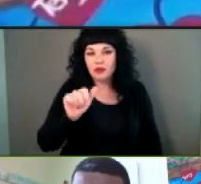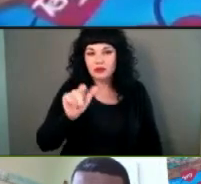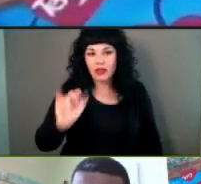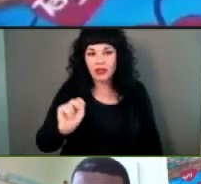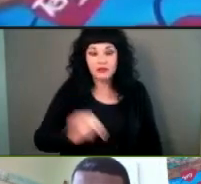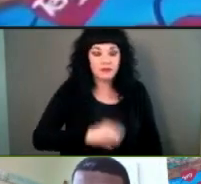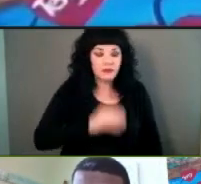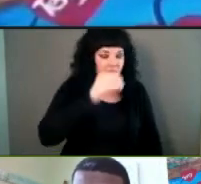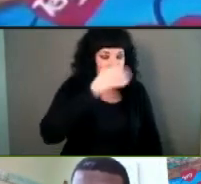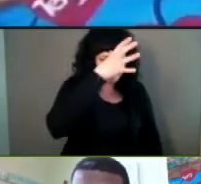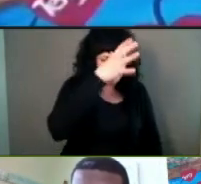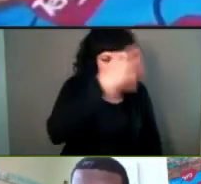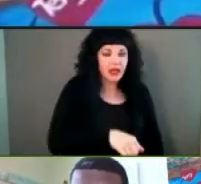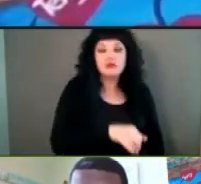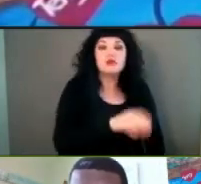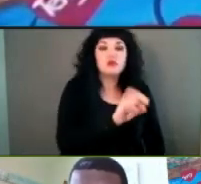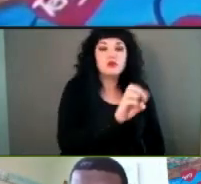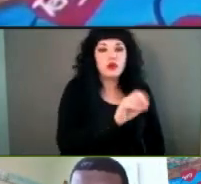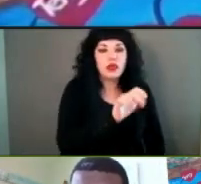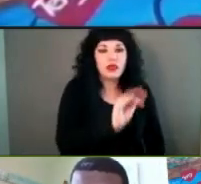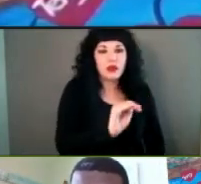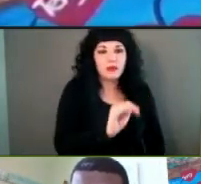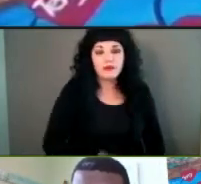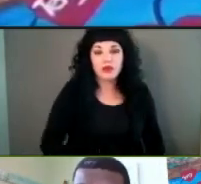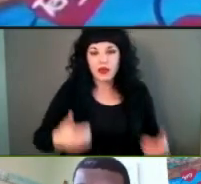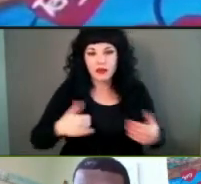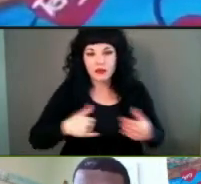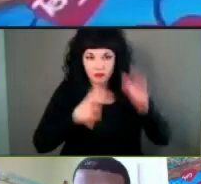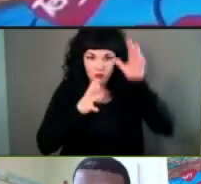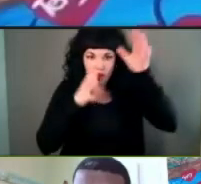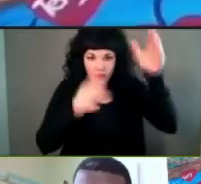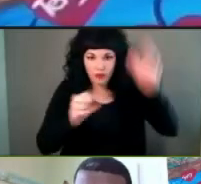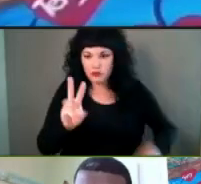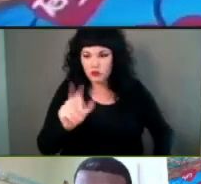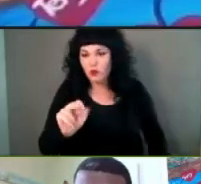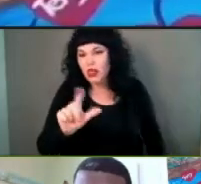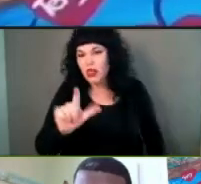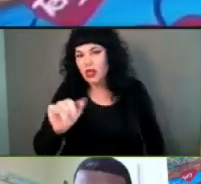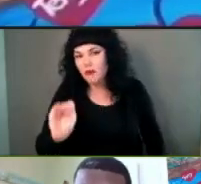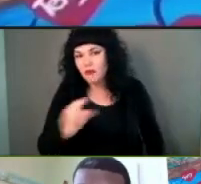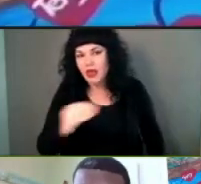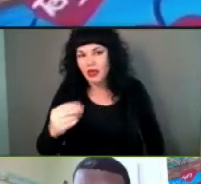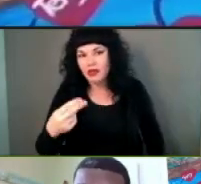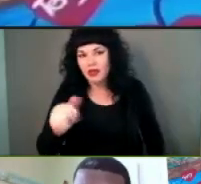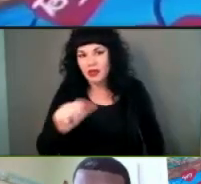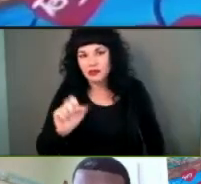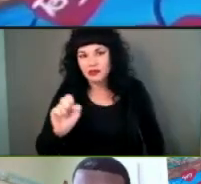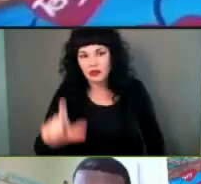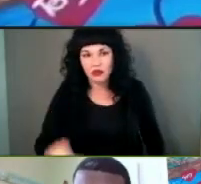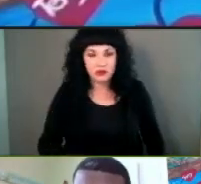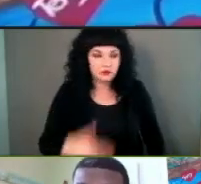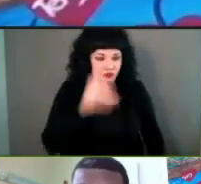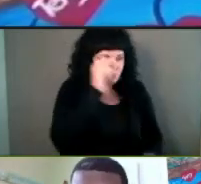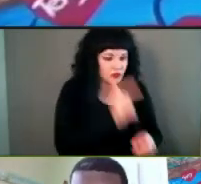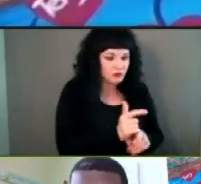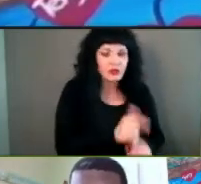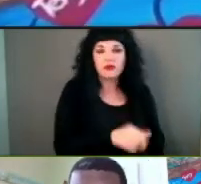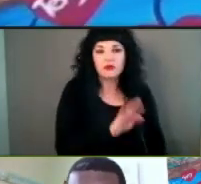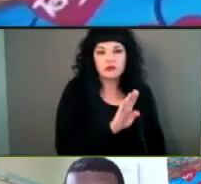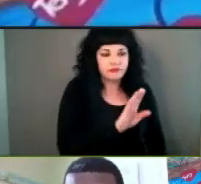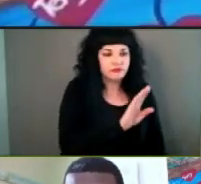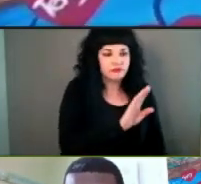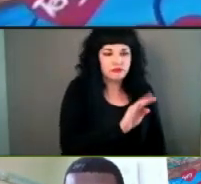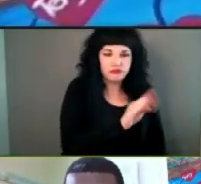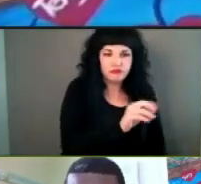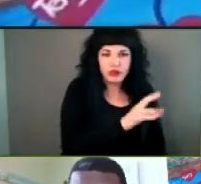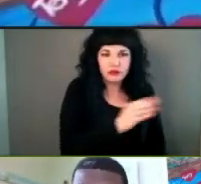grandson to William and James and Hazel, William and Bernice, brother to Catherine, William, and